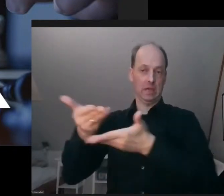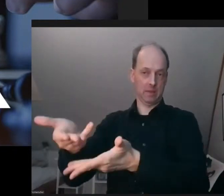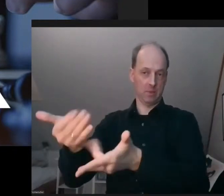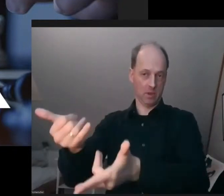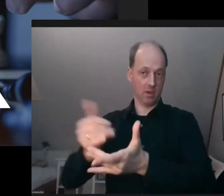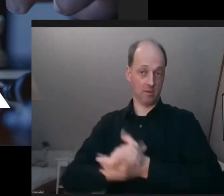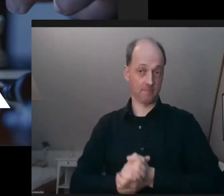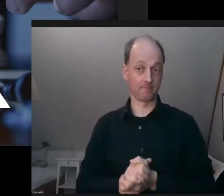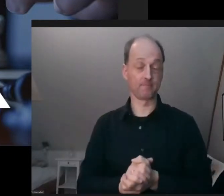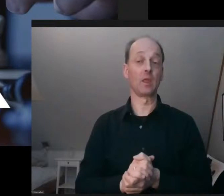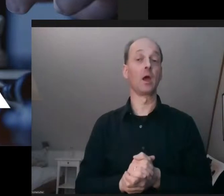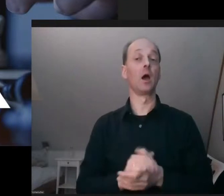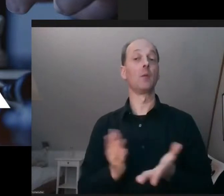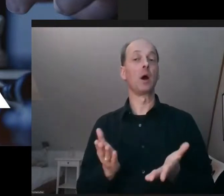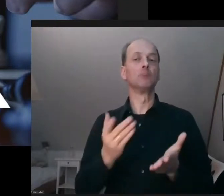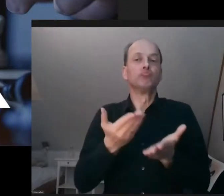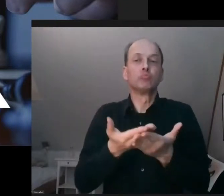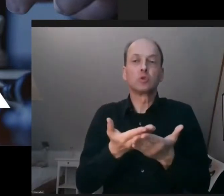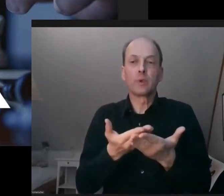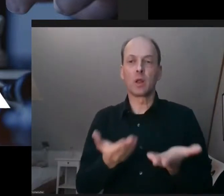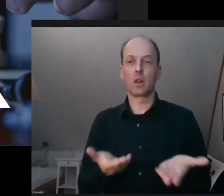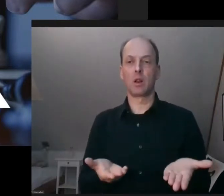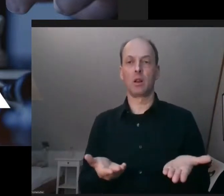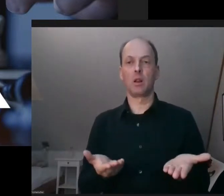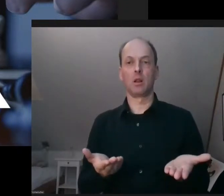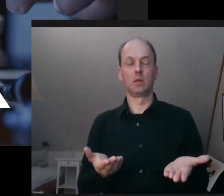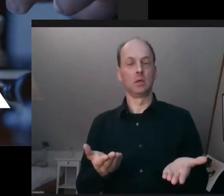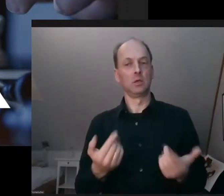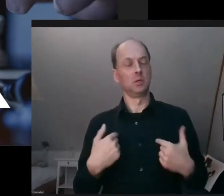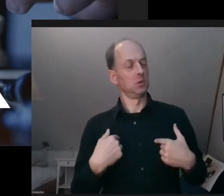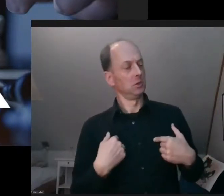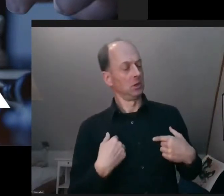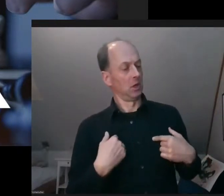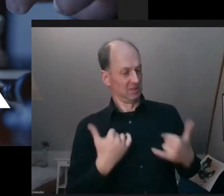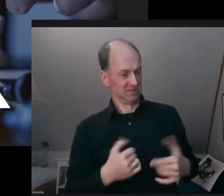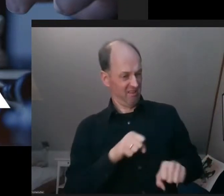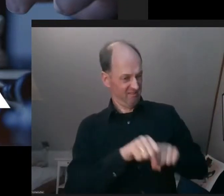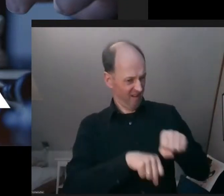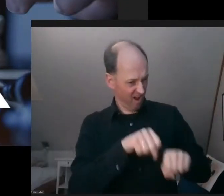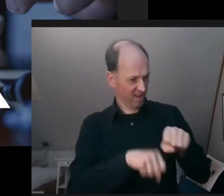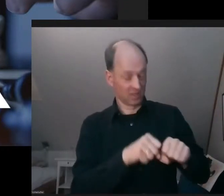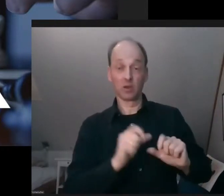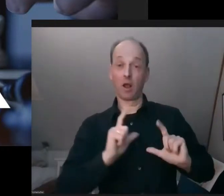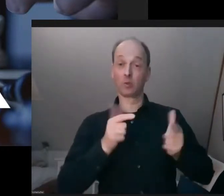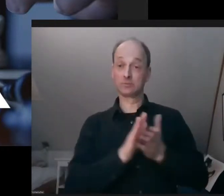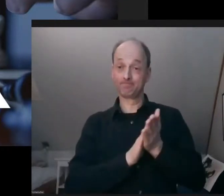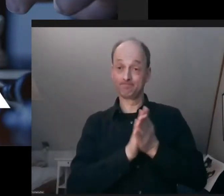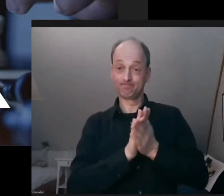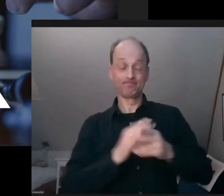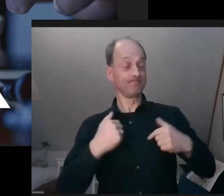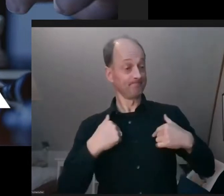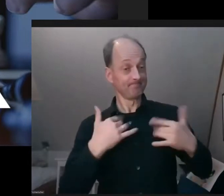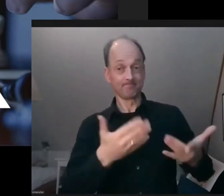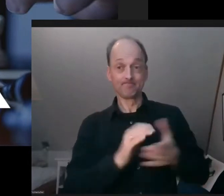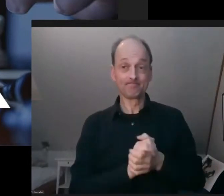looking. But just to give you one example here, I don't feel like driving on a bicycle,